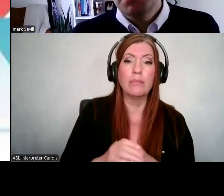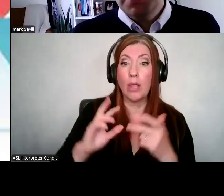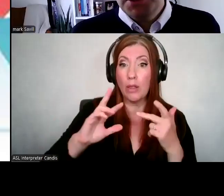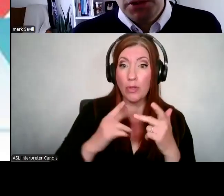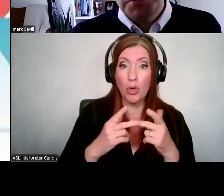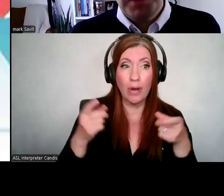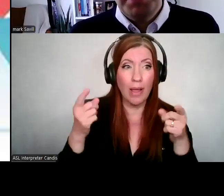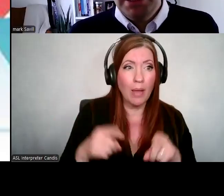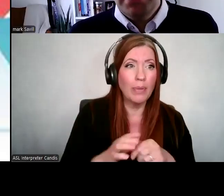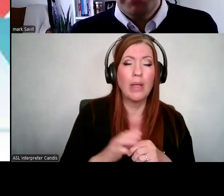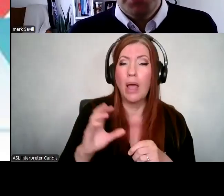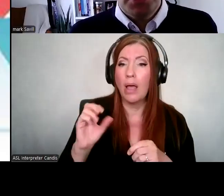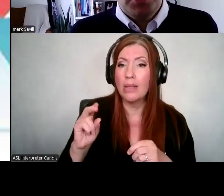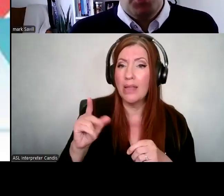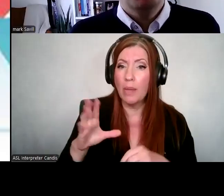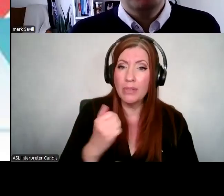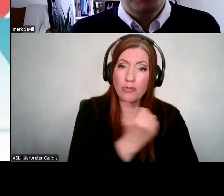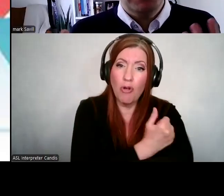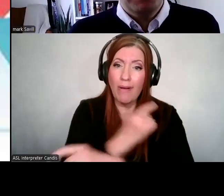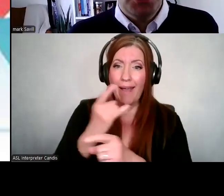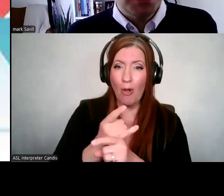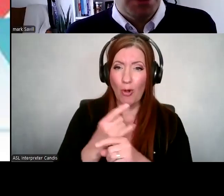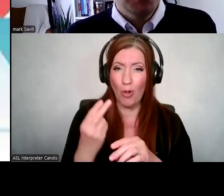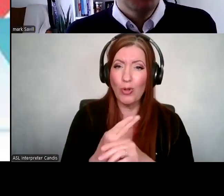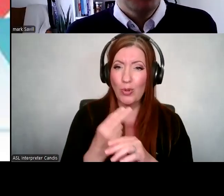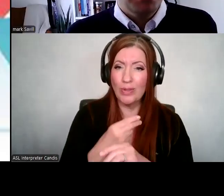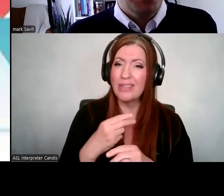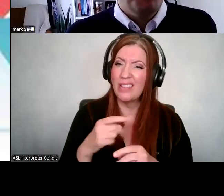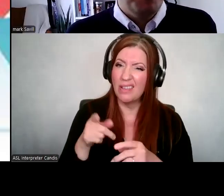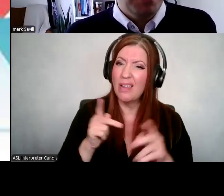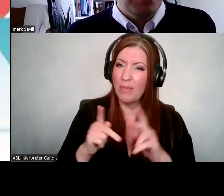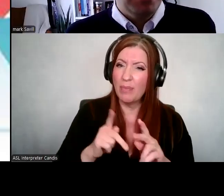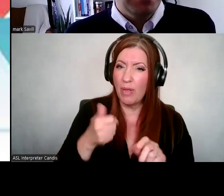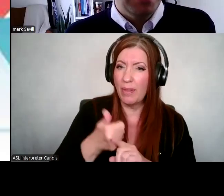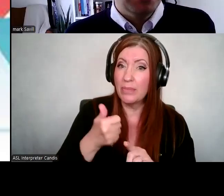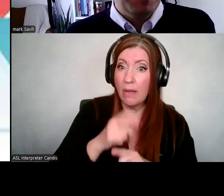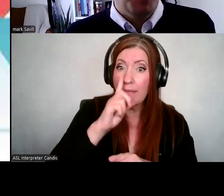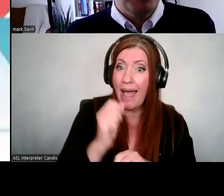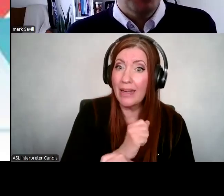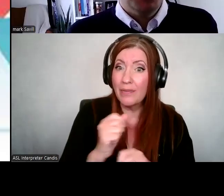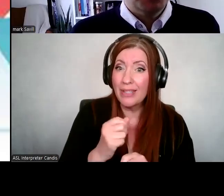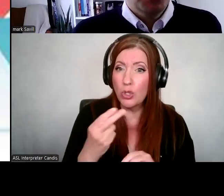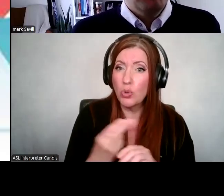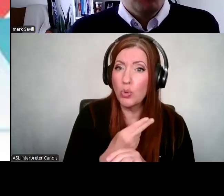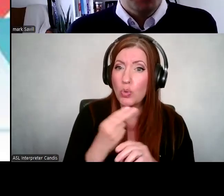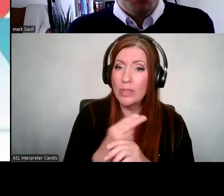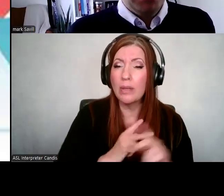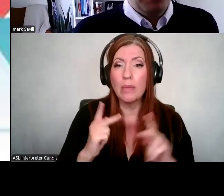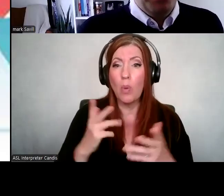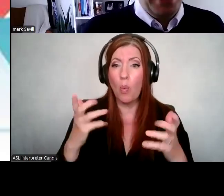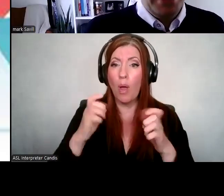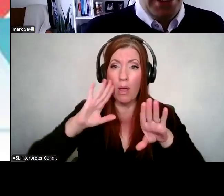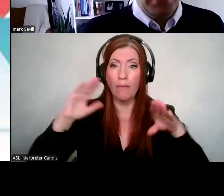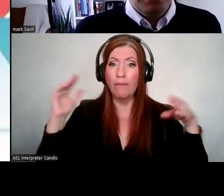challenges around substance use, and particularly individuals that were actively using it, kind of leading to people wanting to focus more on